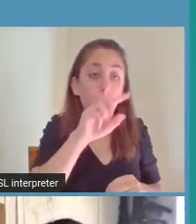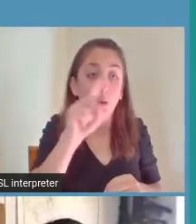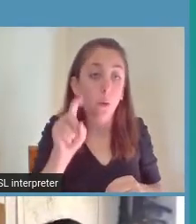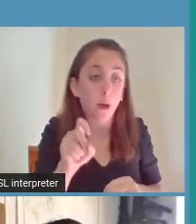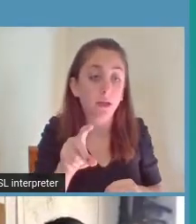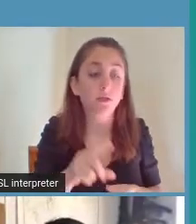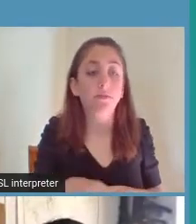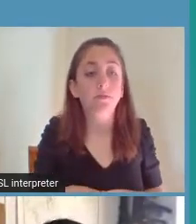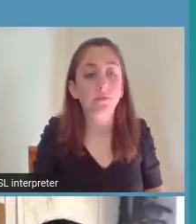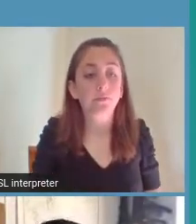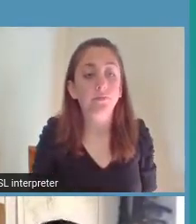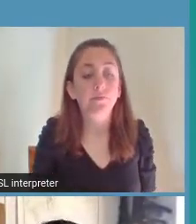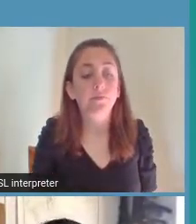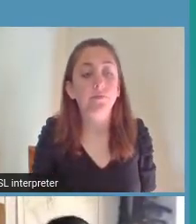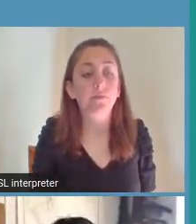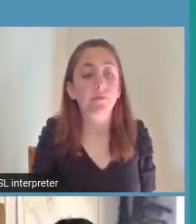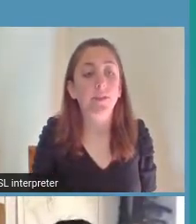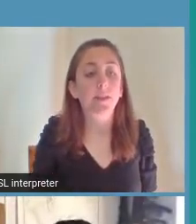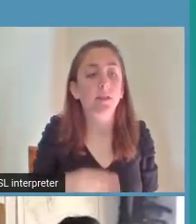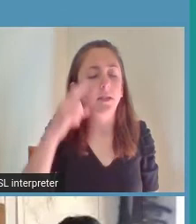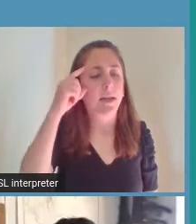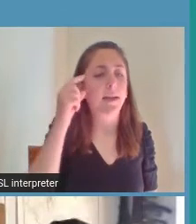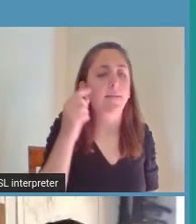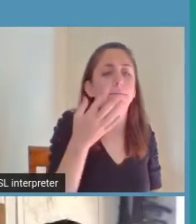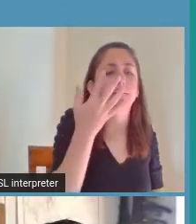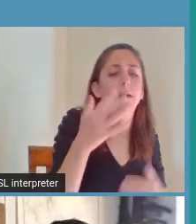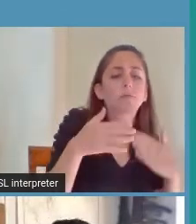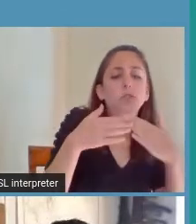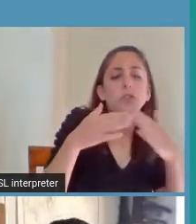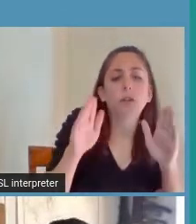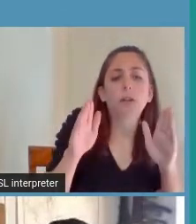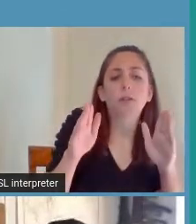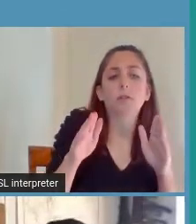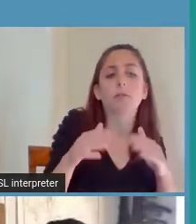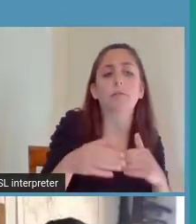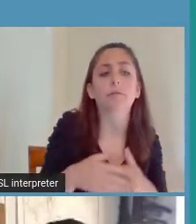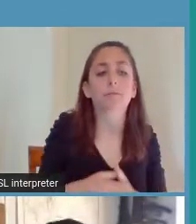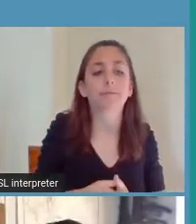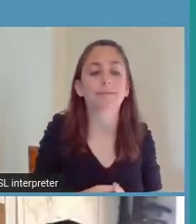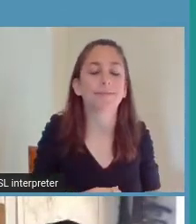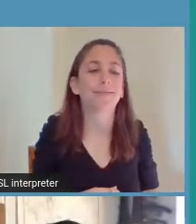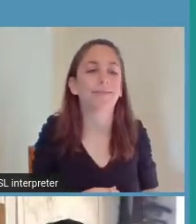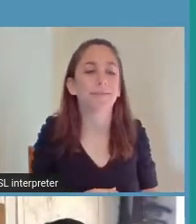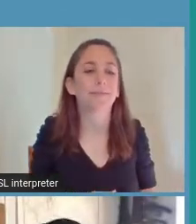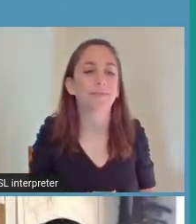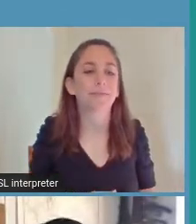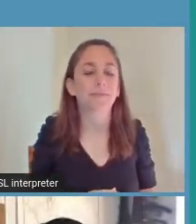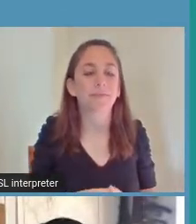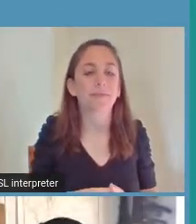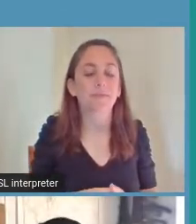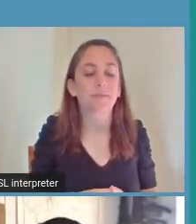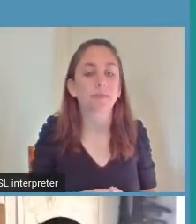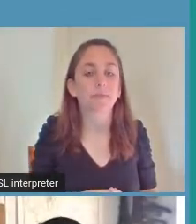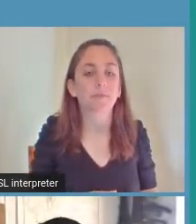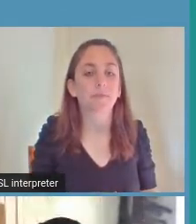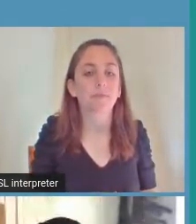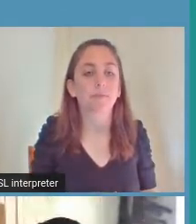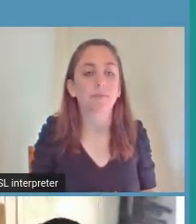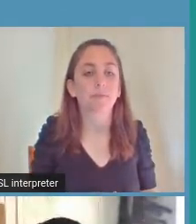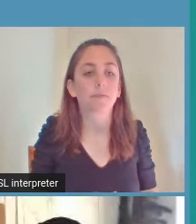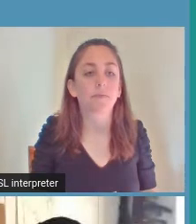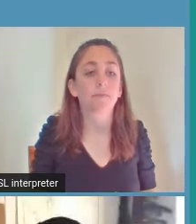name, I think Five General Questions with a Bunch of Follow-Up Answers is not as a catchy title name for a podcast. So